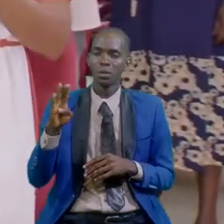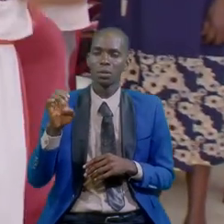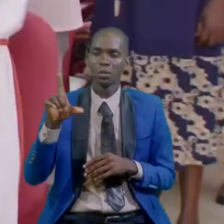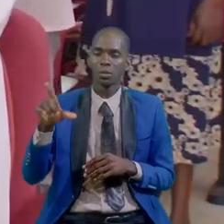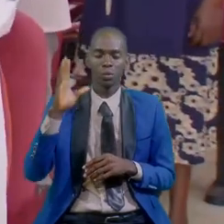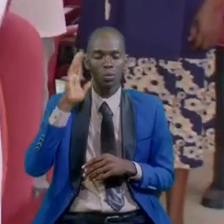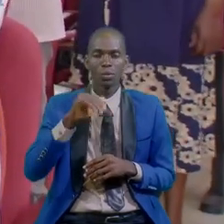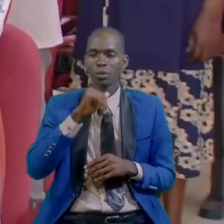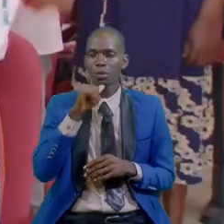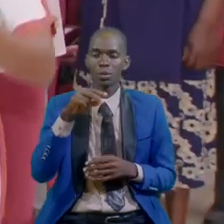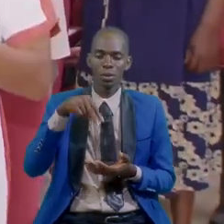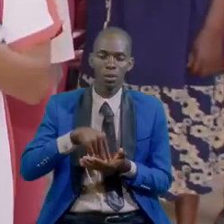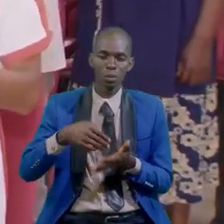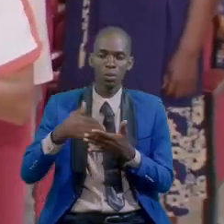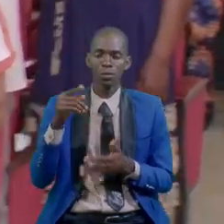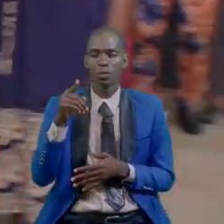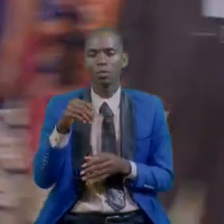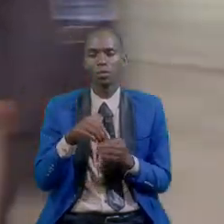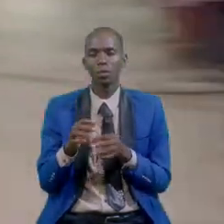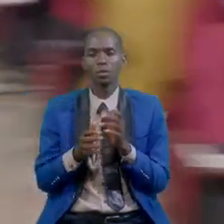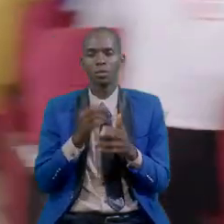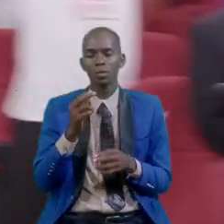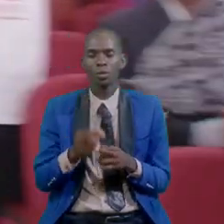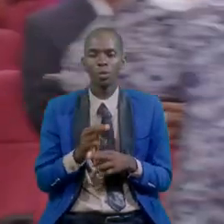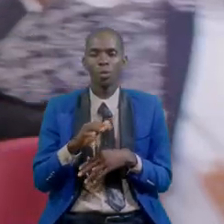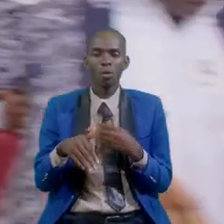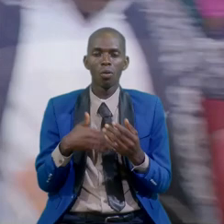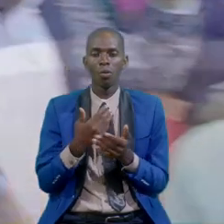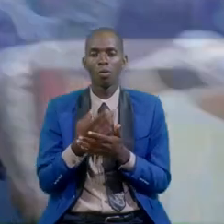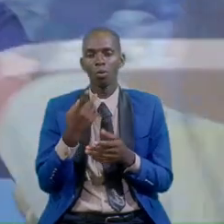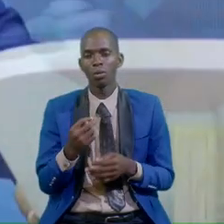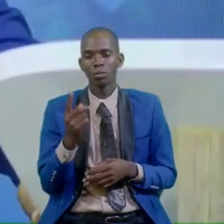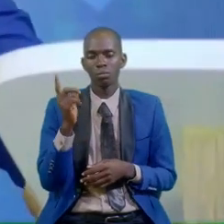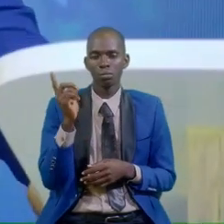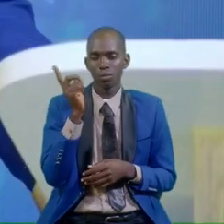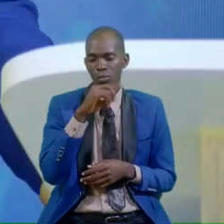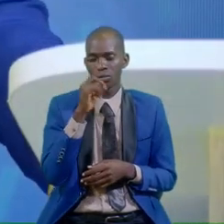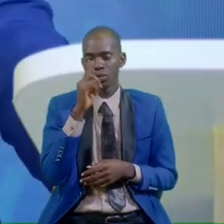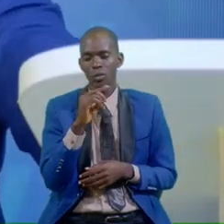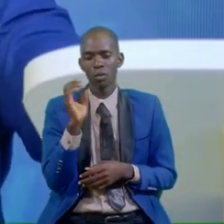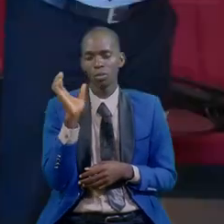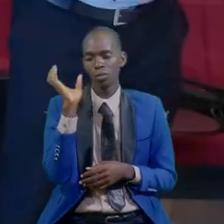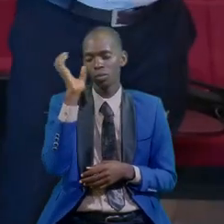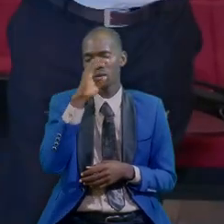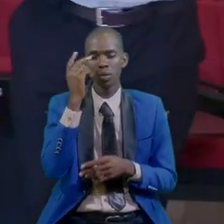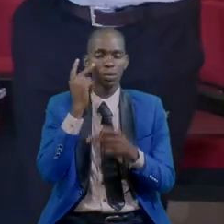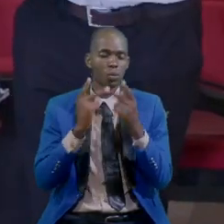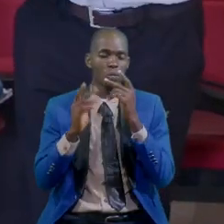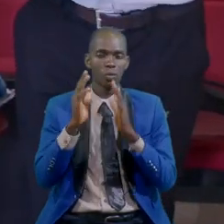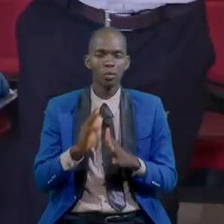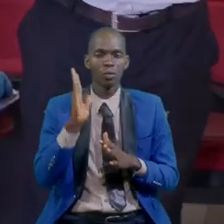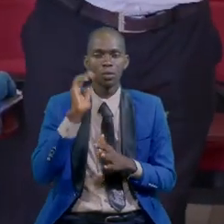you. All those prophets of foreign gods will not stand before you.